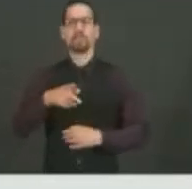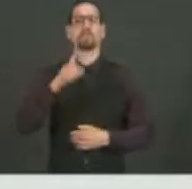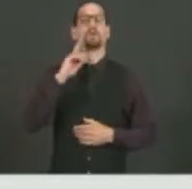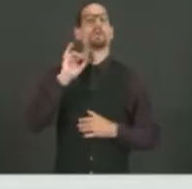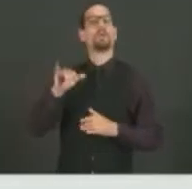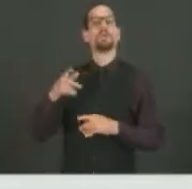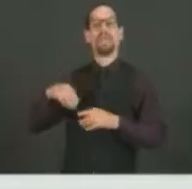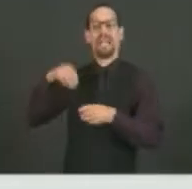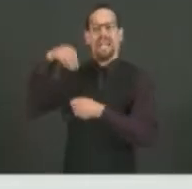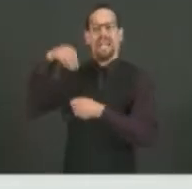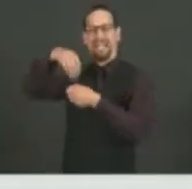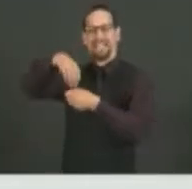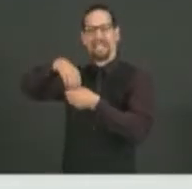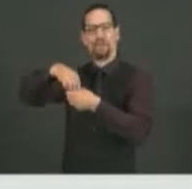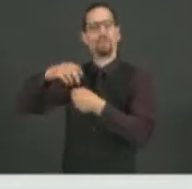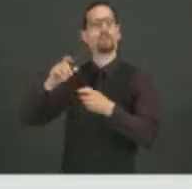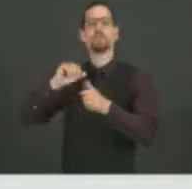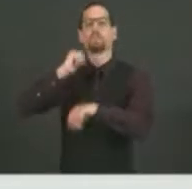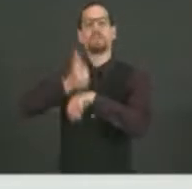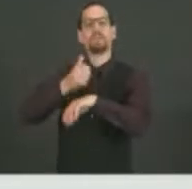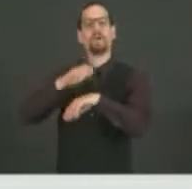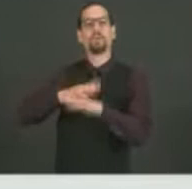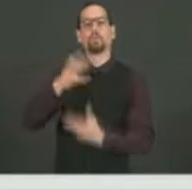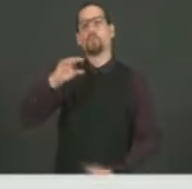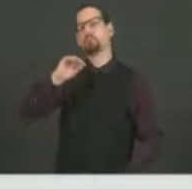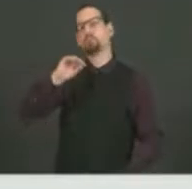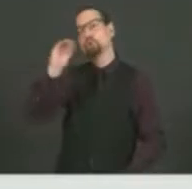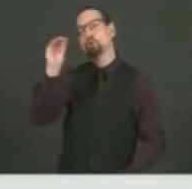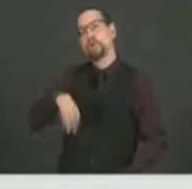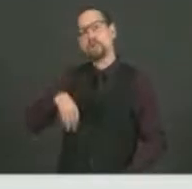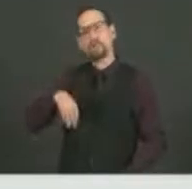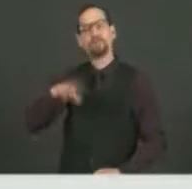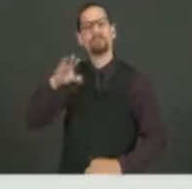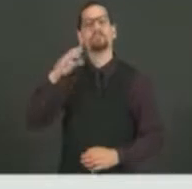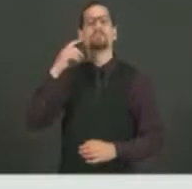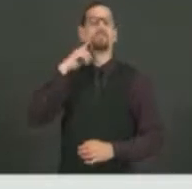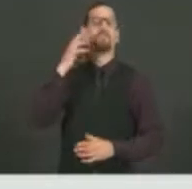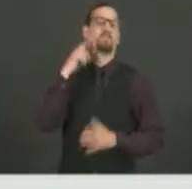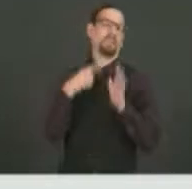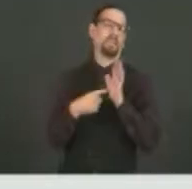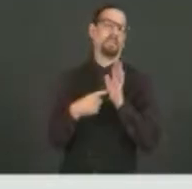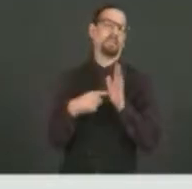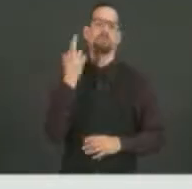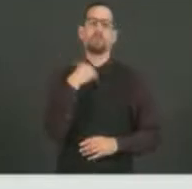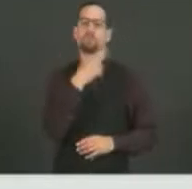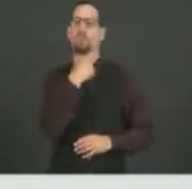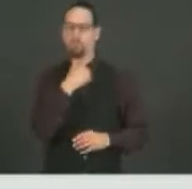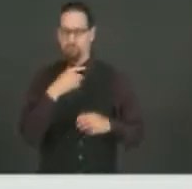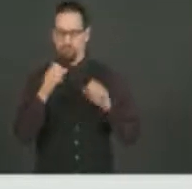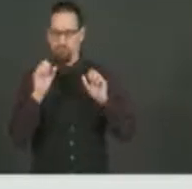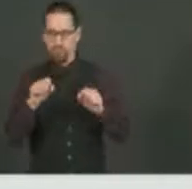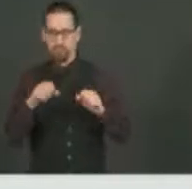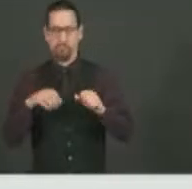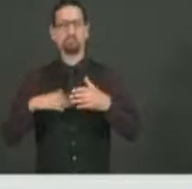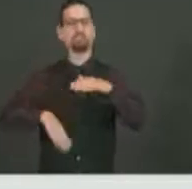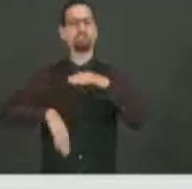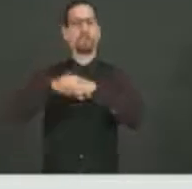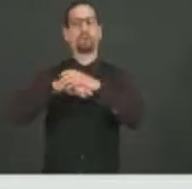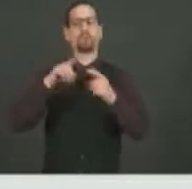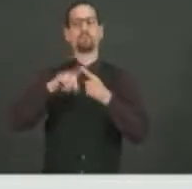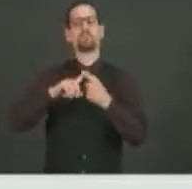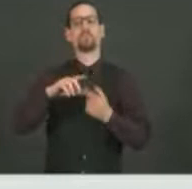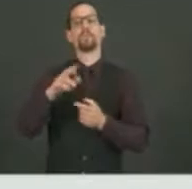instance, restaurants, can increase up to 2/3 capacity in phase 3,